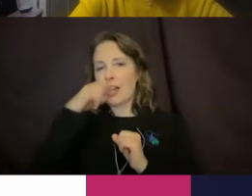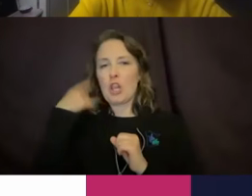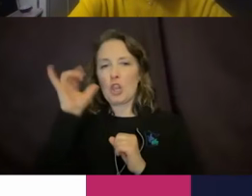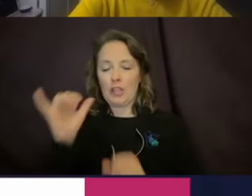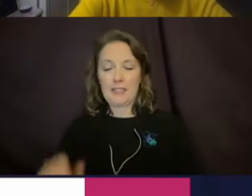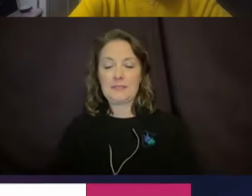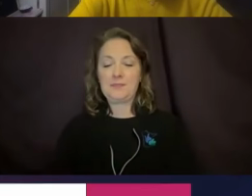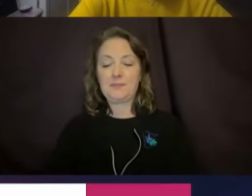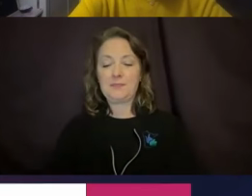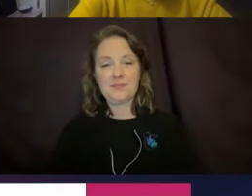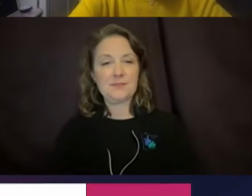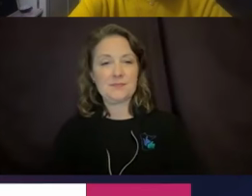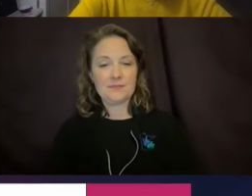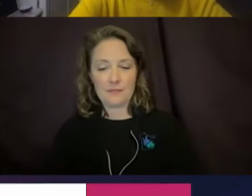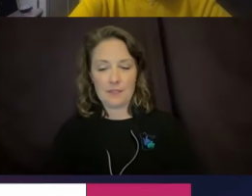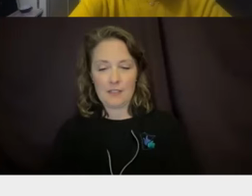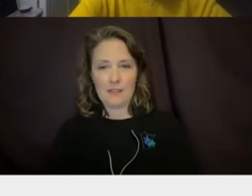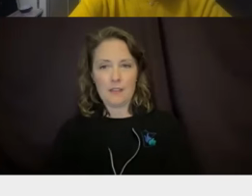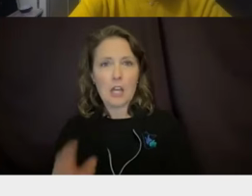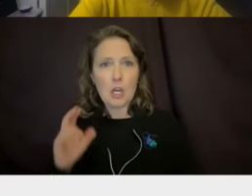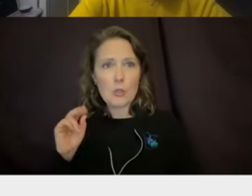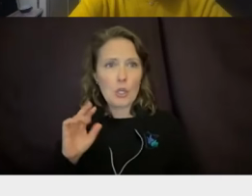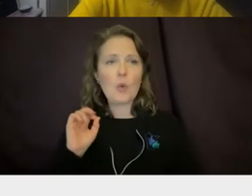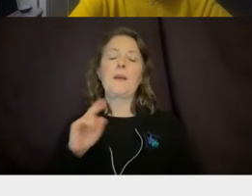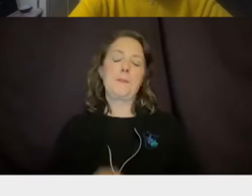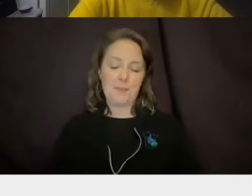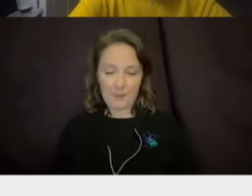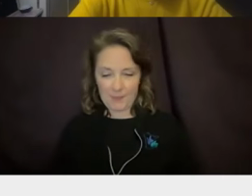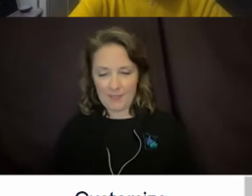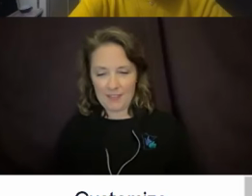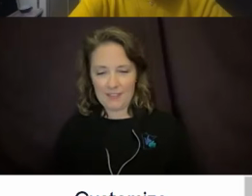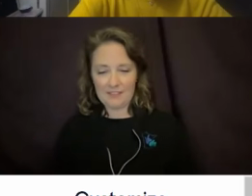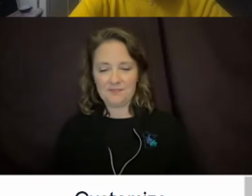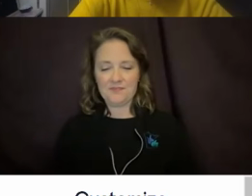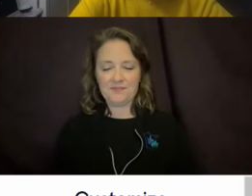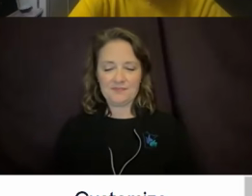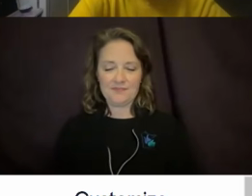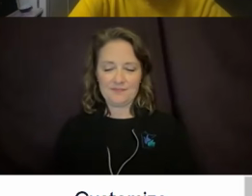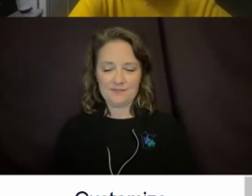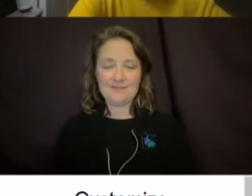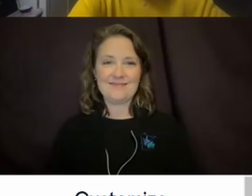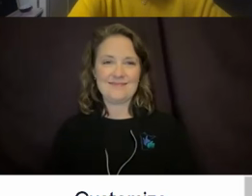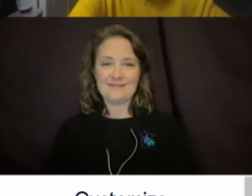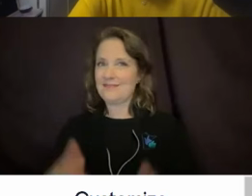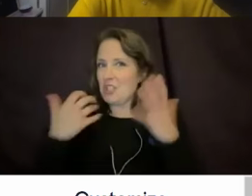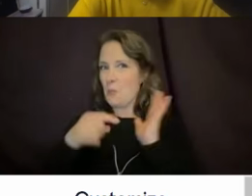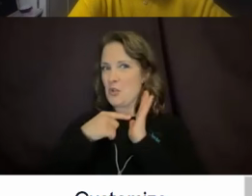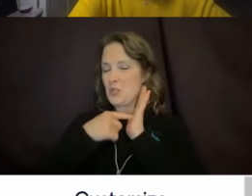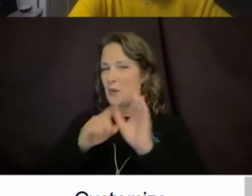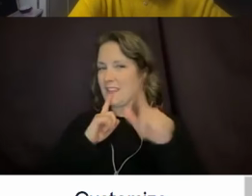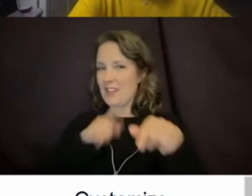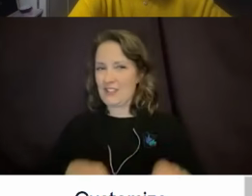like. Oh no. Okay. You almost saw all of the answers. Okay.